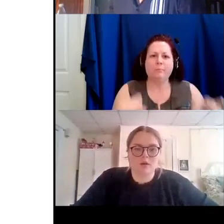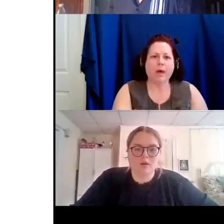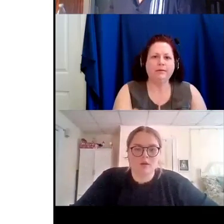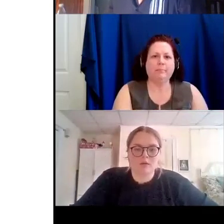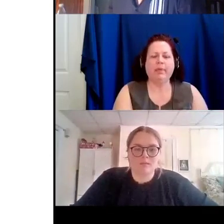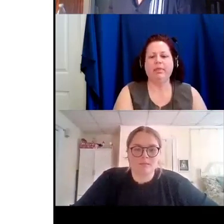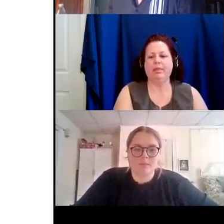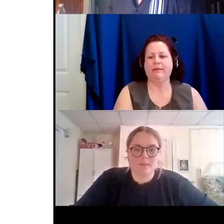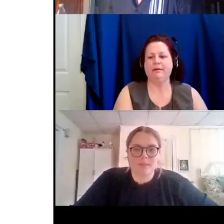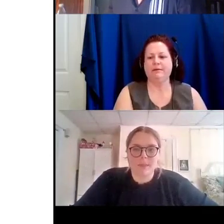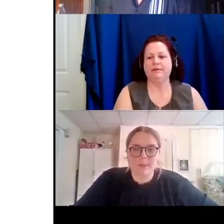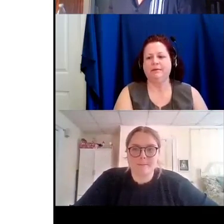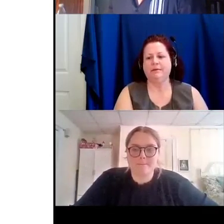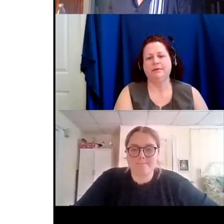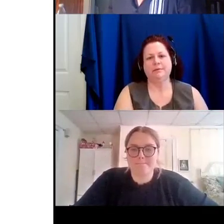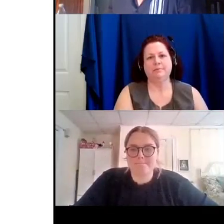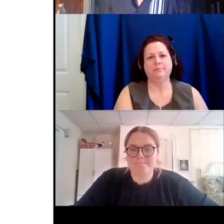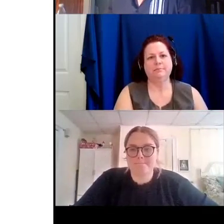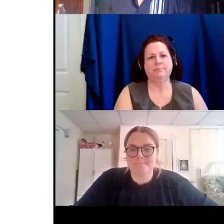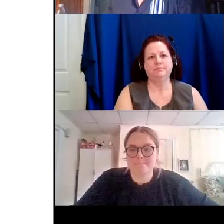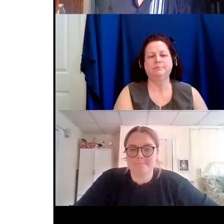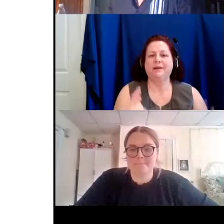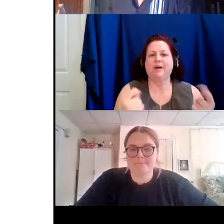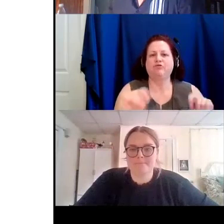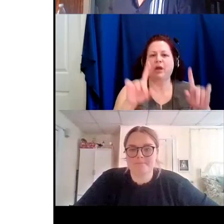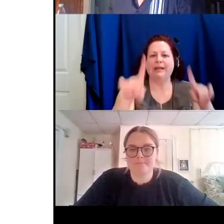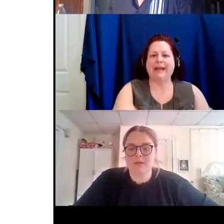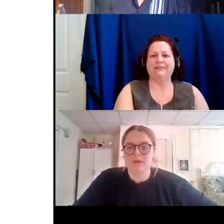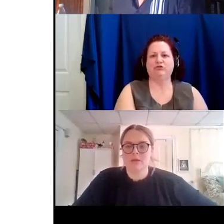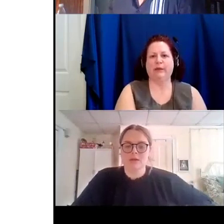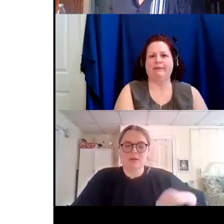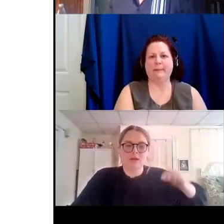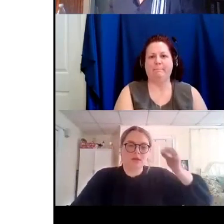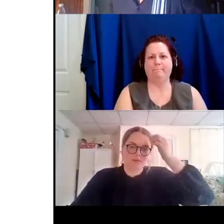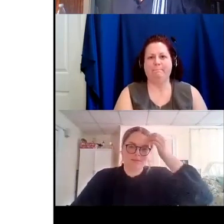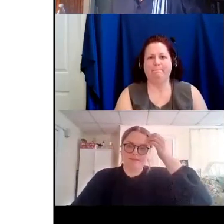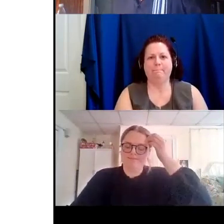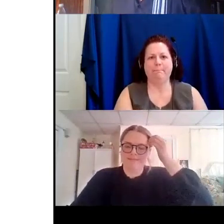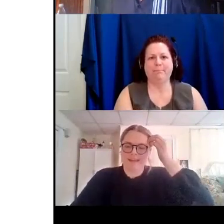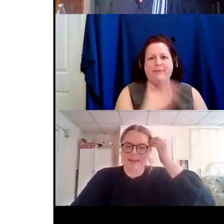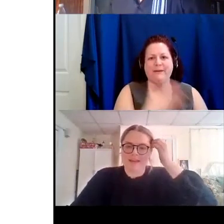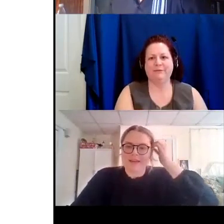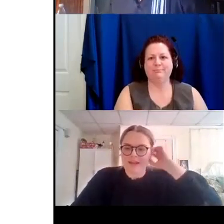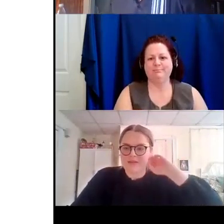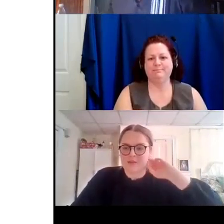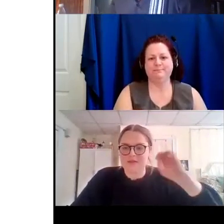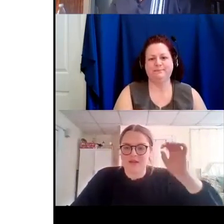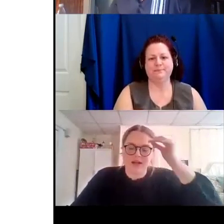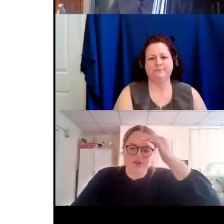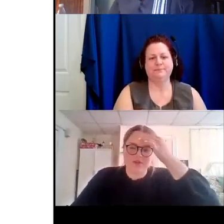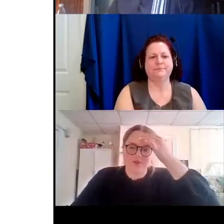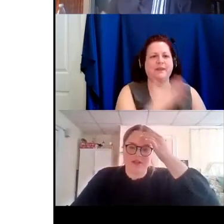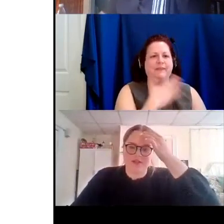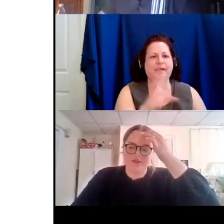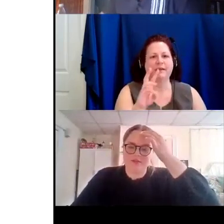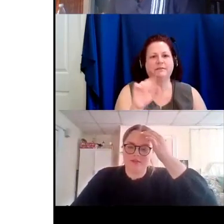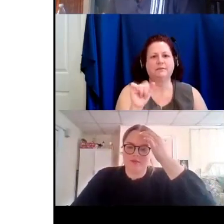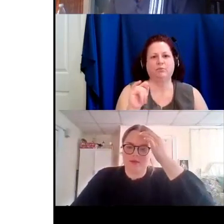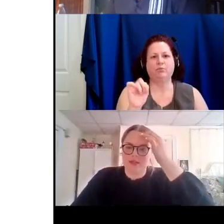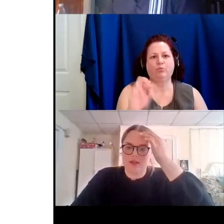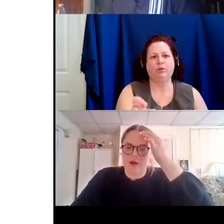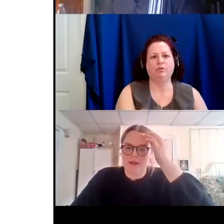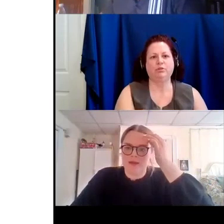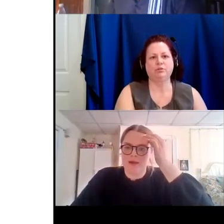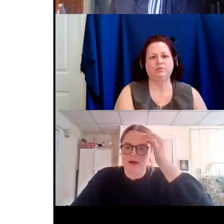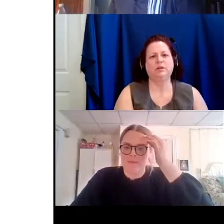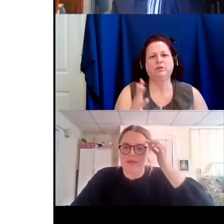possible, and when I'll try to answer them, because I really want to hear what you have to say. Thank you. Thanks, Walter. I just want to